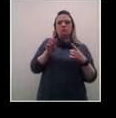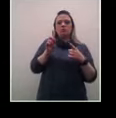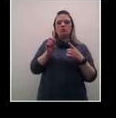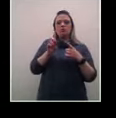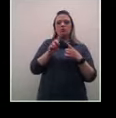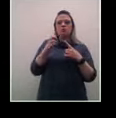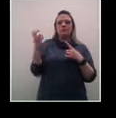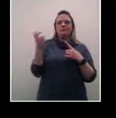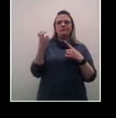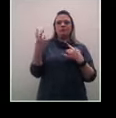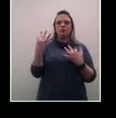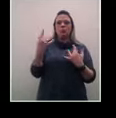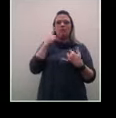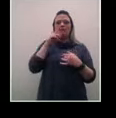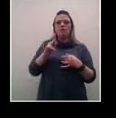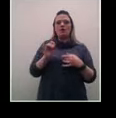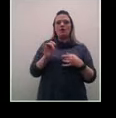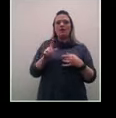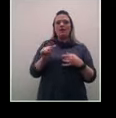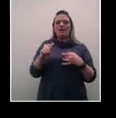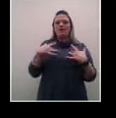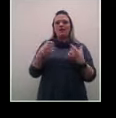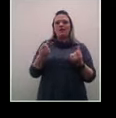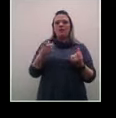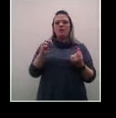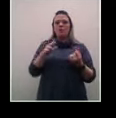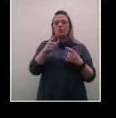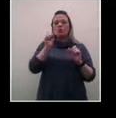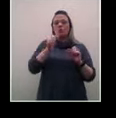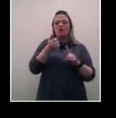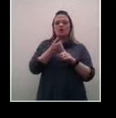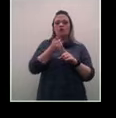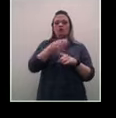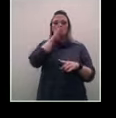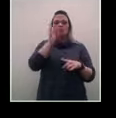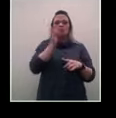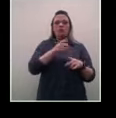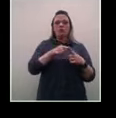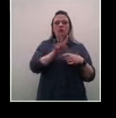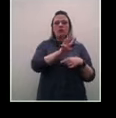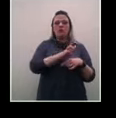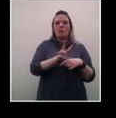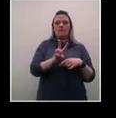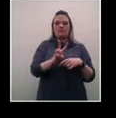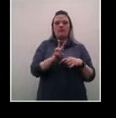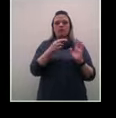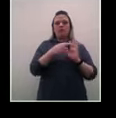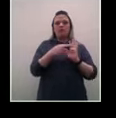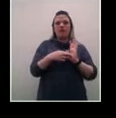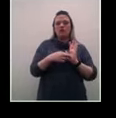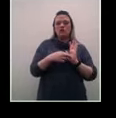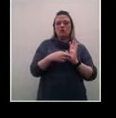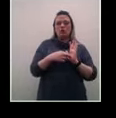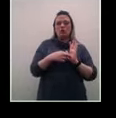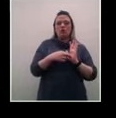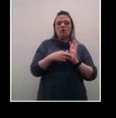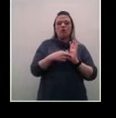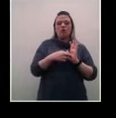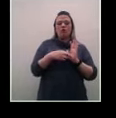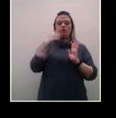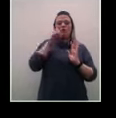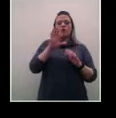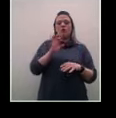call queue with Kaleida Health, or you can directly go to Kaleida Health's website and register online